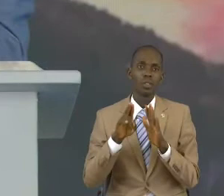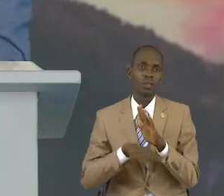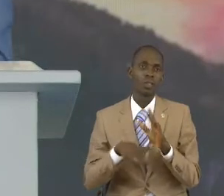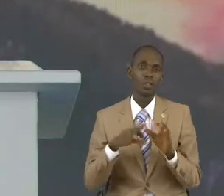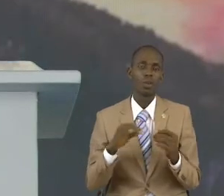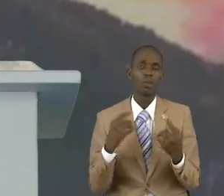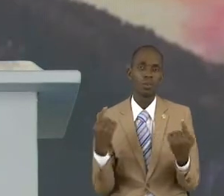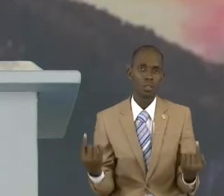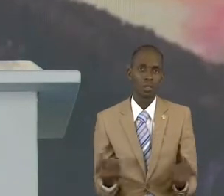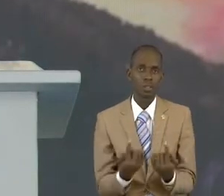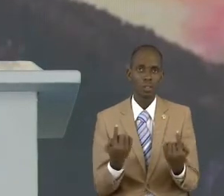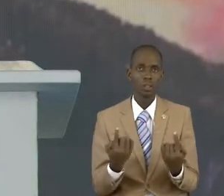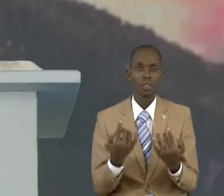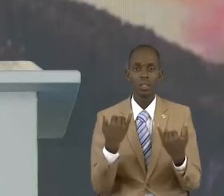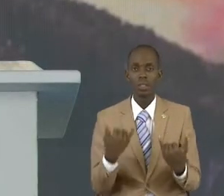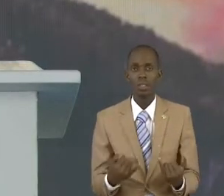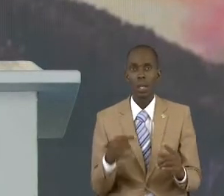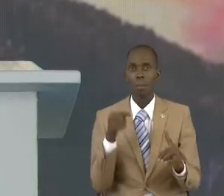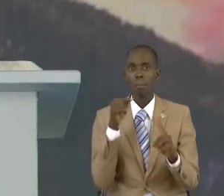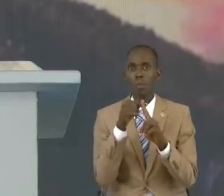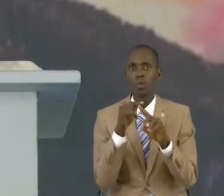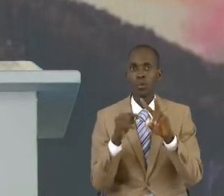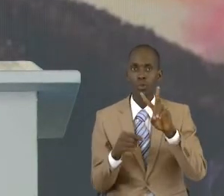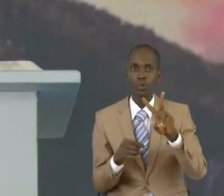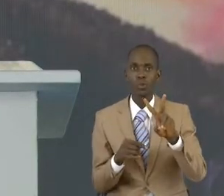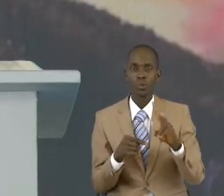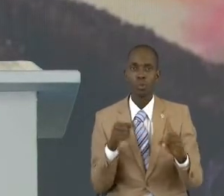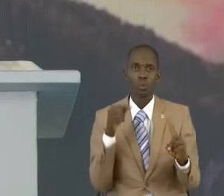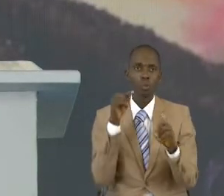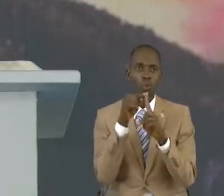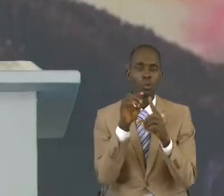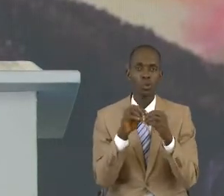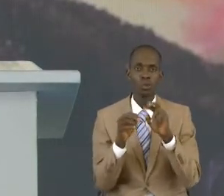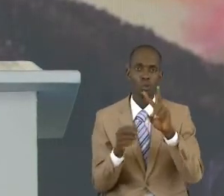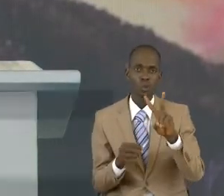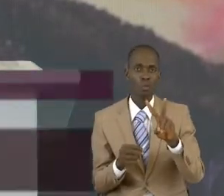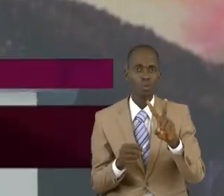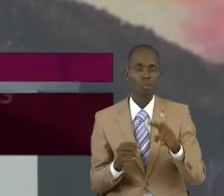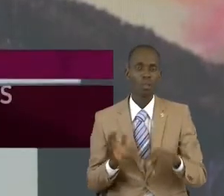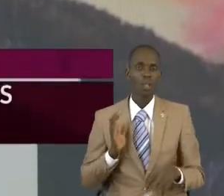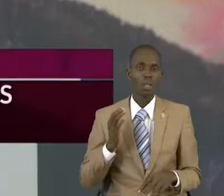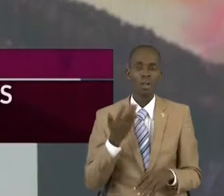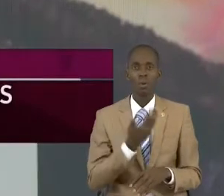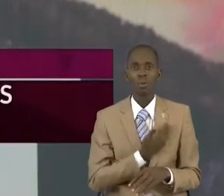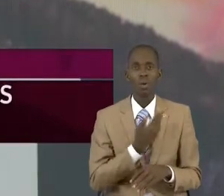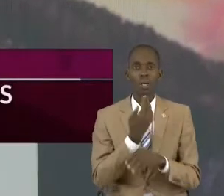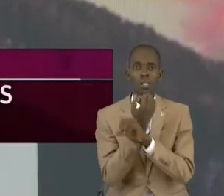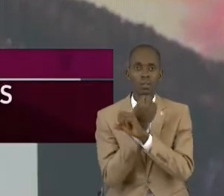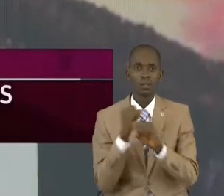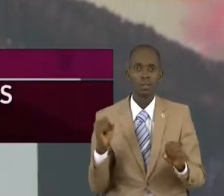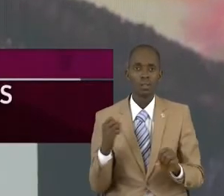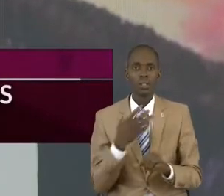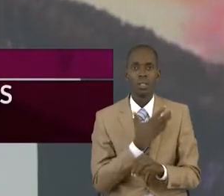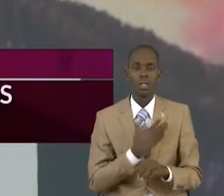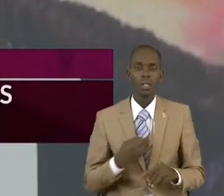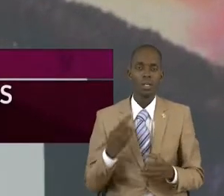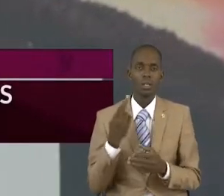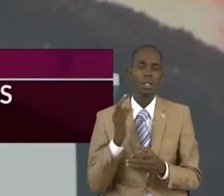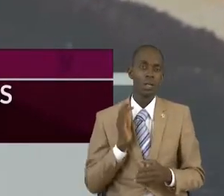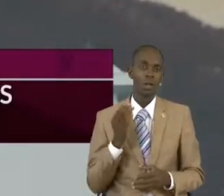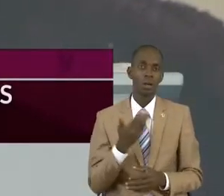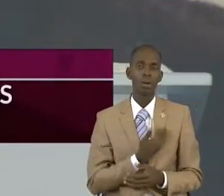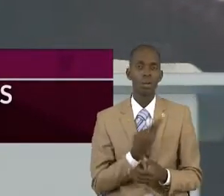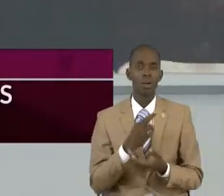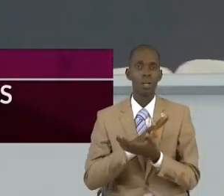at point number two. Point number two, our redemption and our righteousness